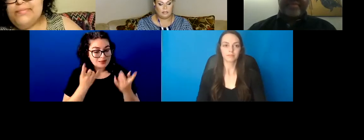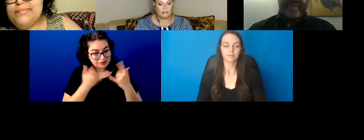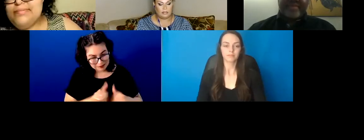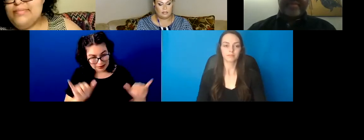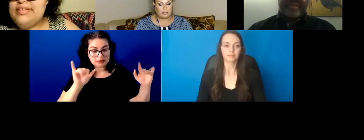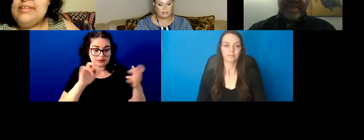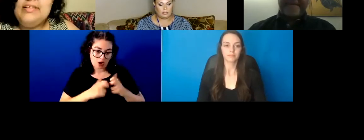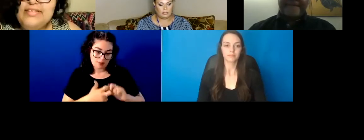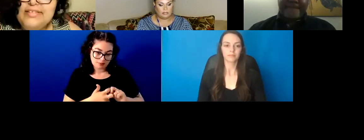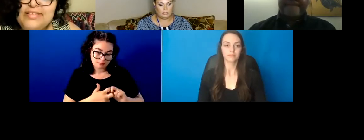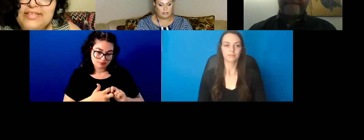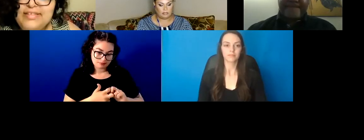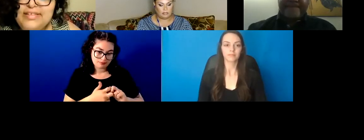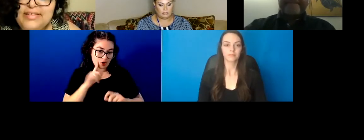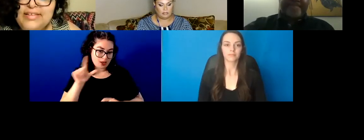problem.